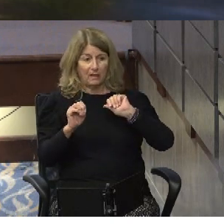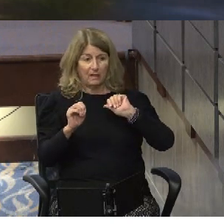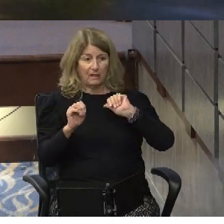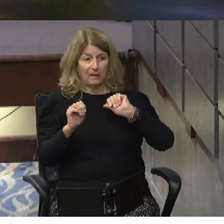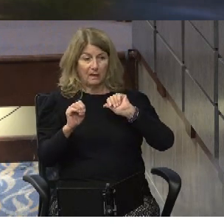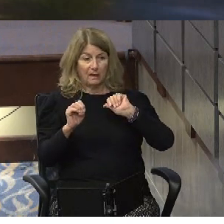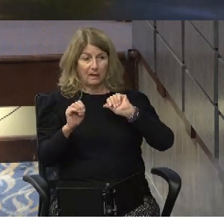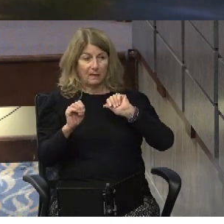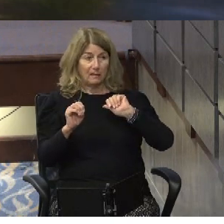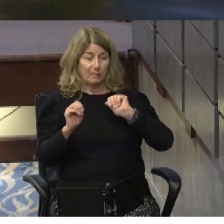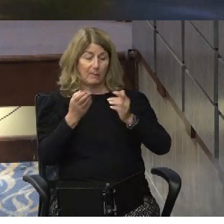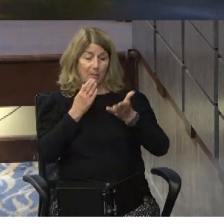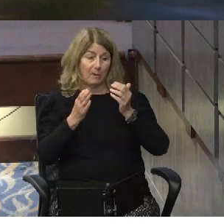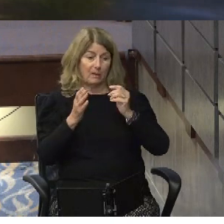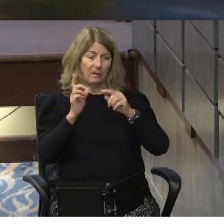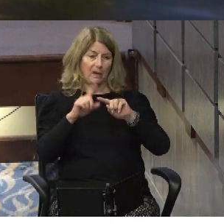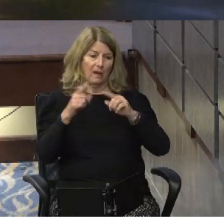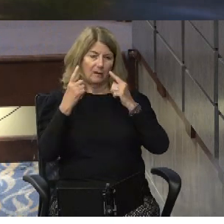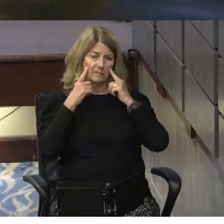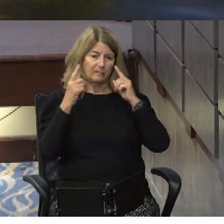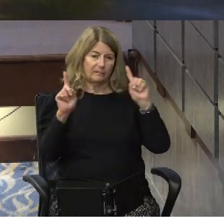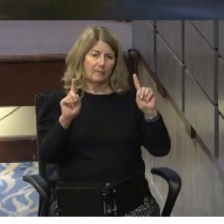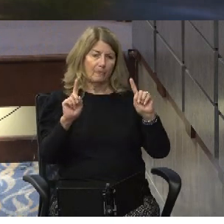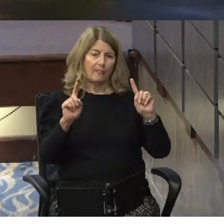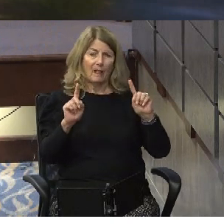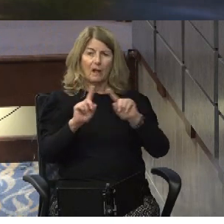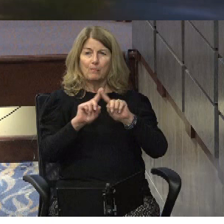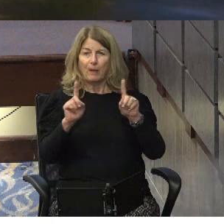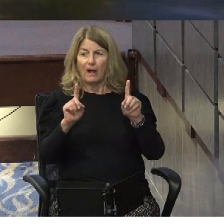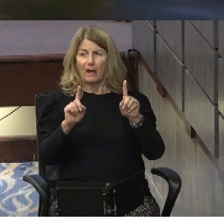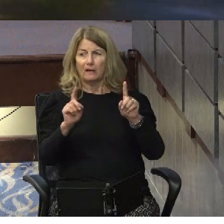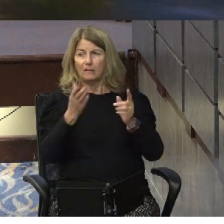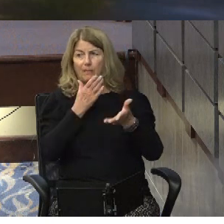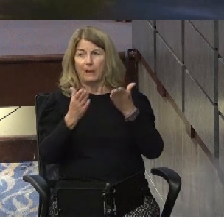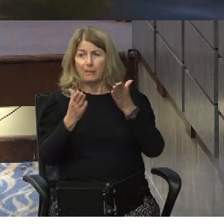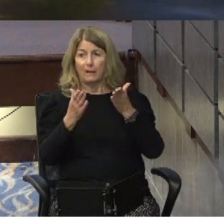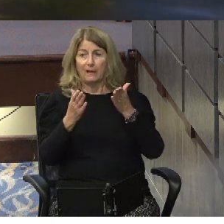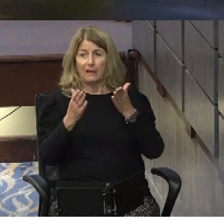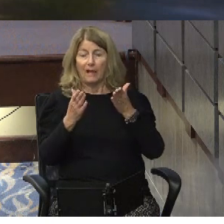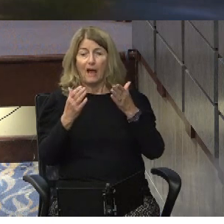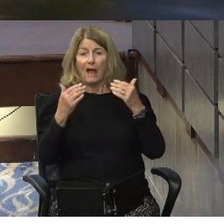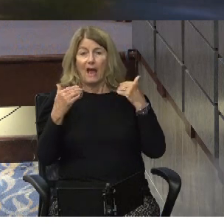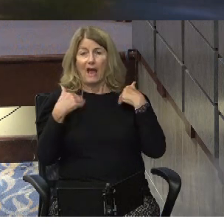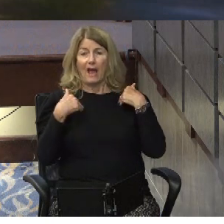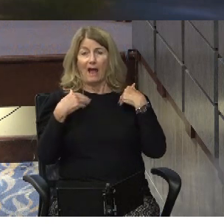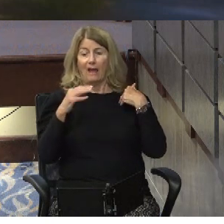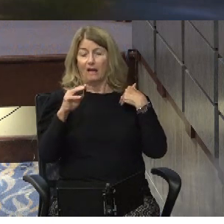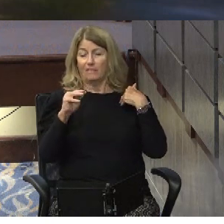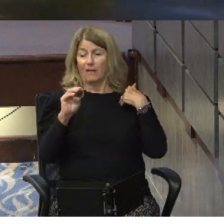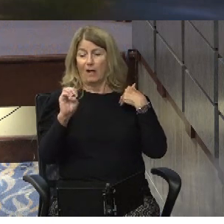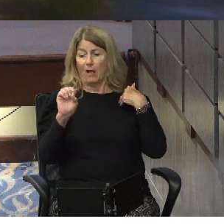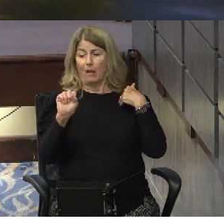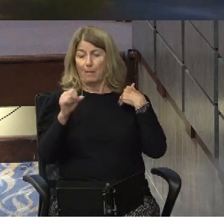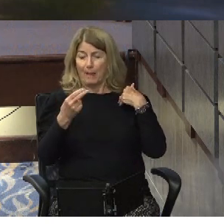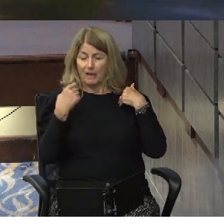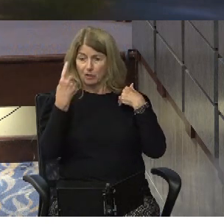be pulled off, but I've even questioned, like, should the mesh look like ivy? But then does that just look like mesh that looks like ivy, not like ivy? And